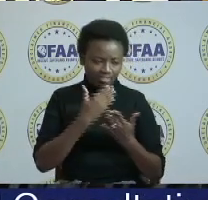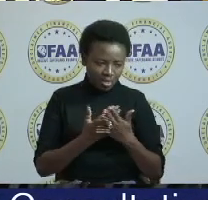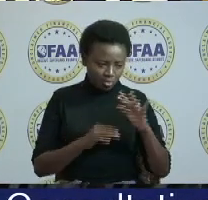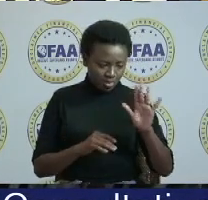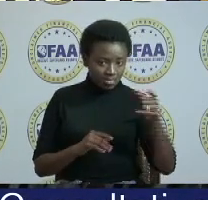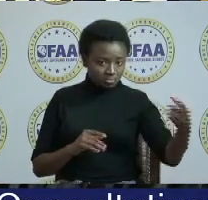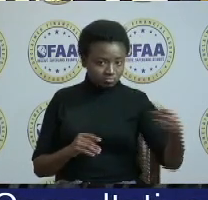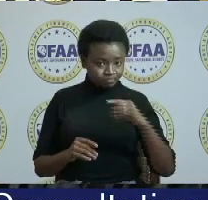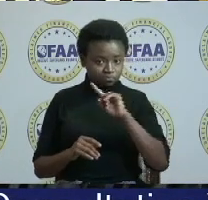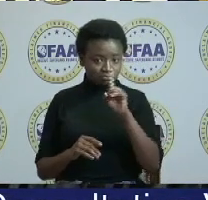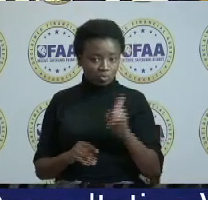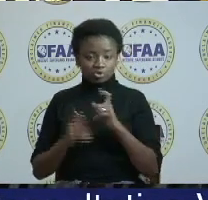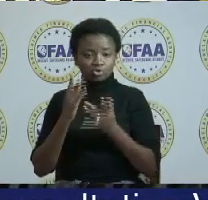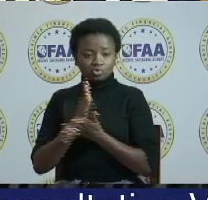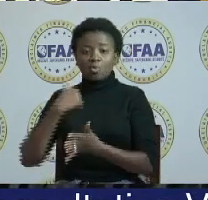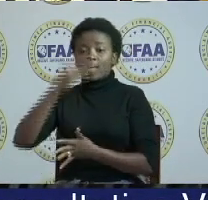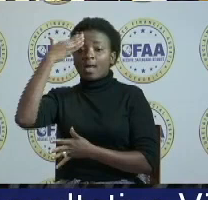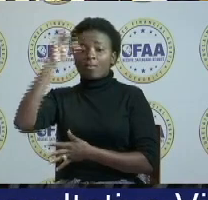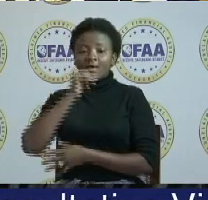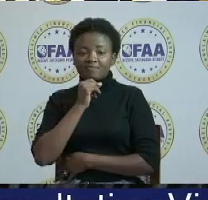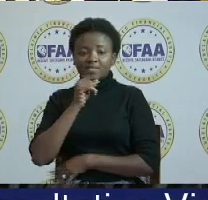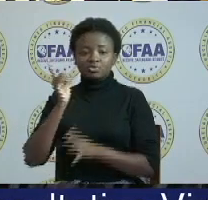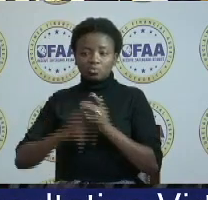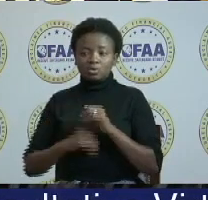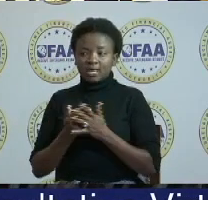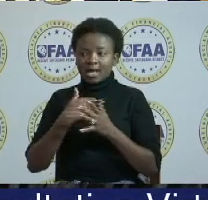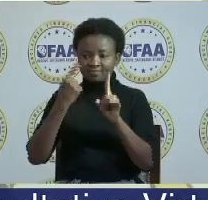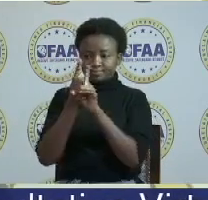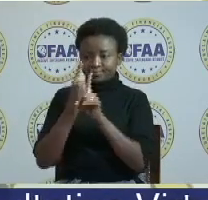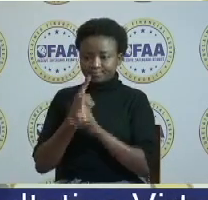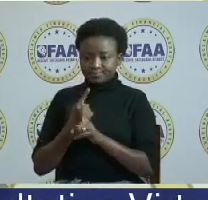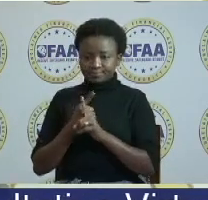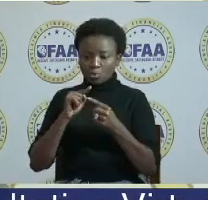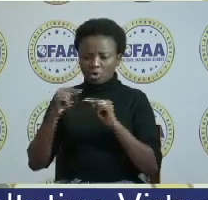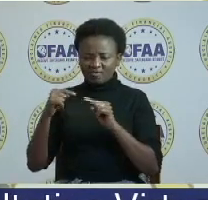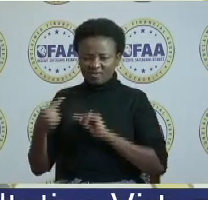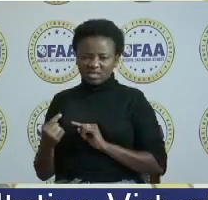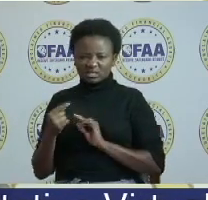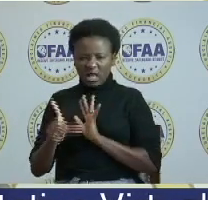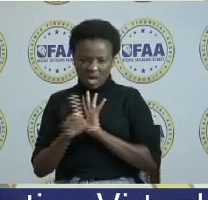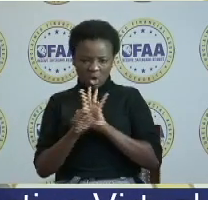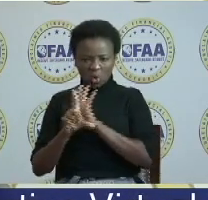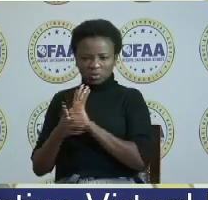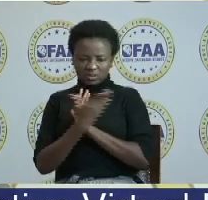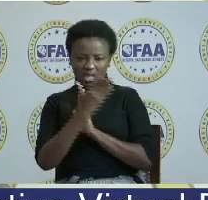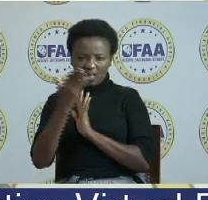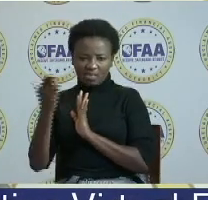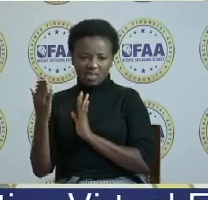are indeed aware that there is some conflicting legislation.